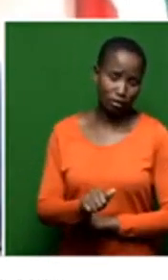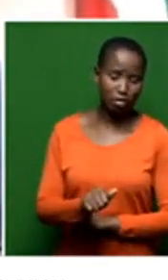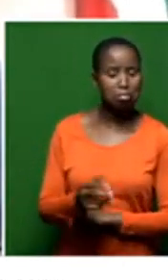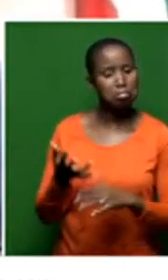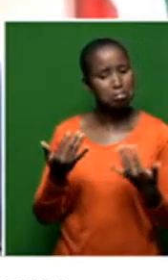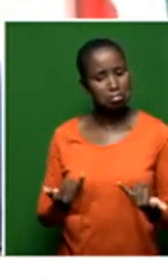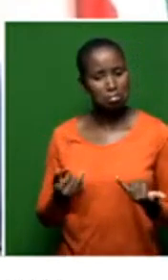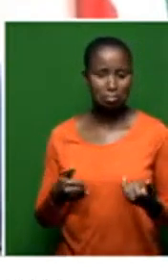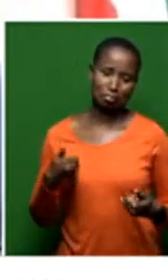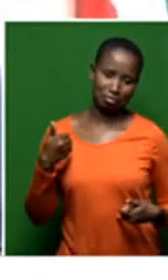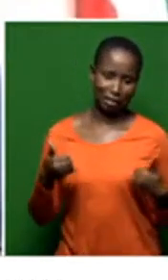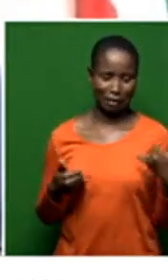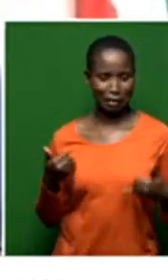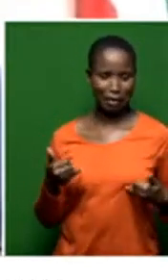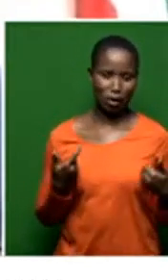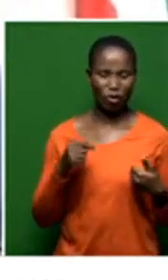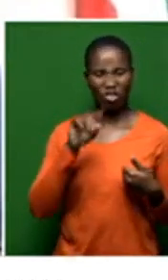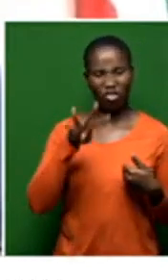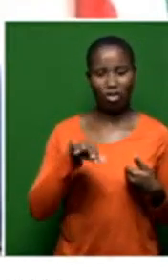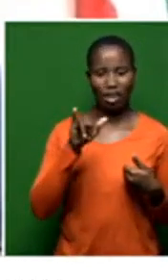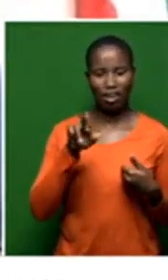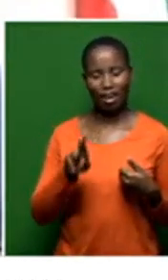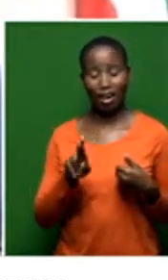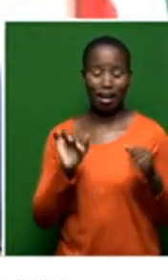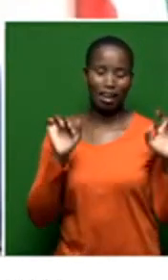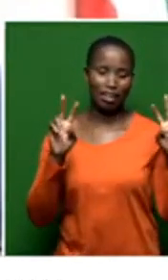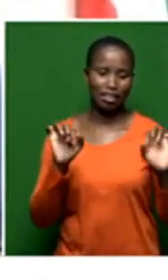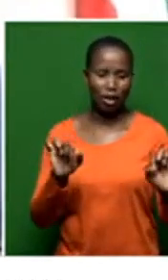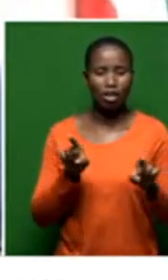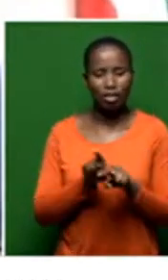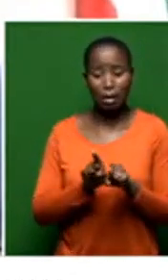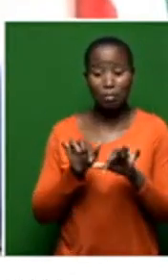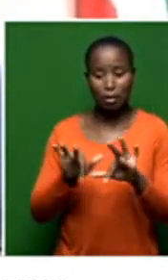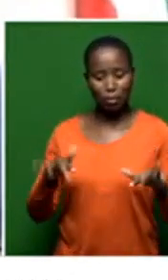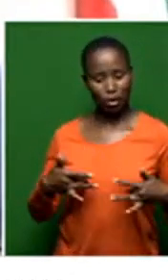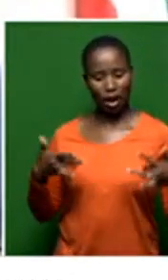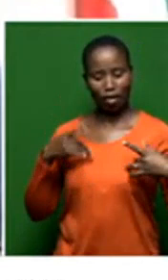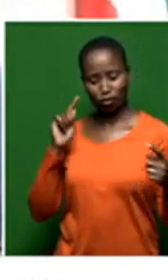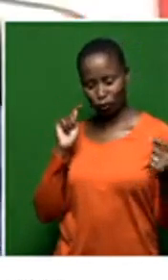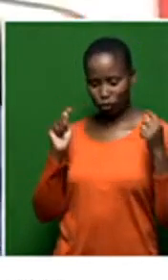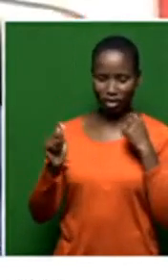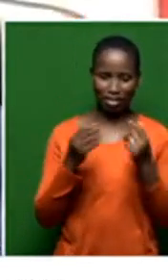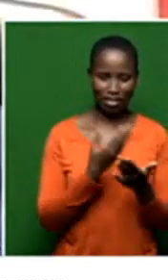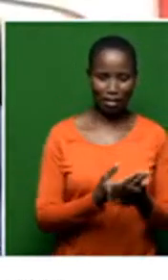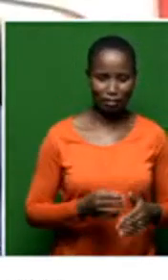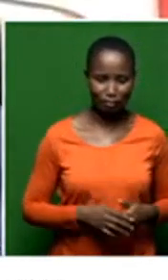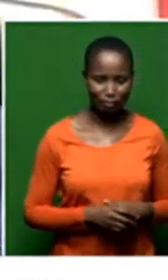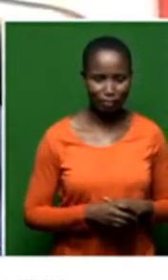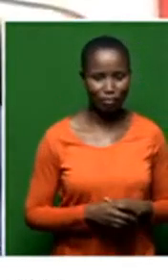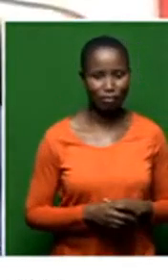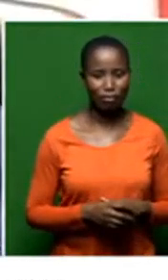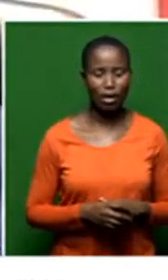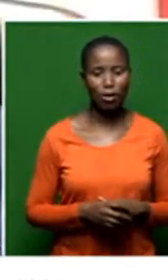enjoying the full benefits of the fourth industrial revolution, and the lives of our people are changing. And how much is